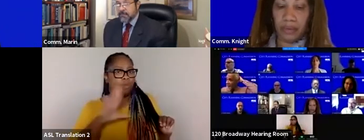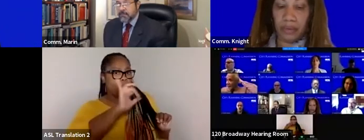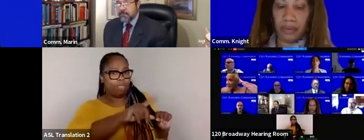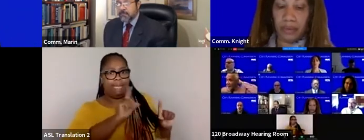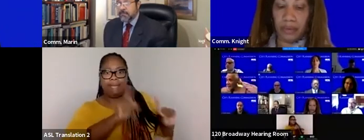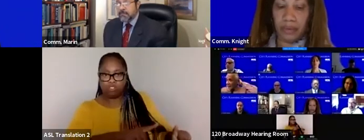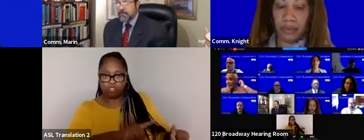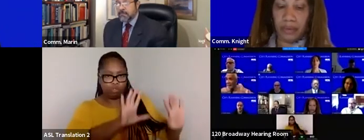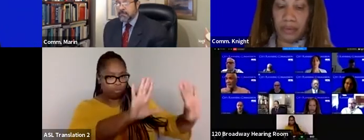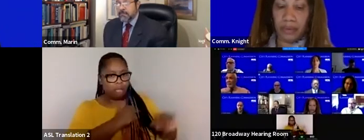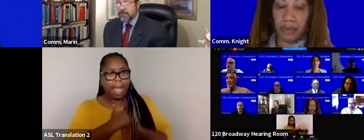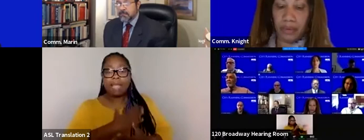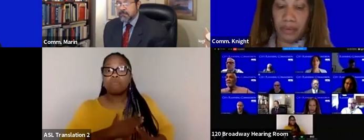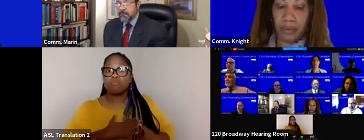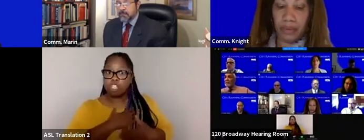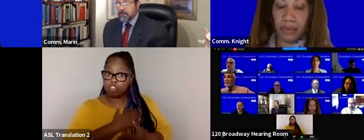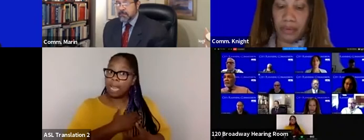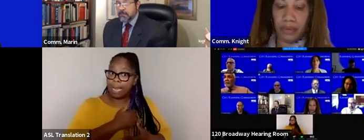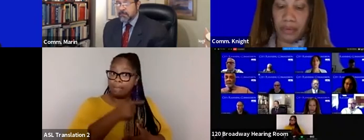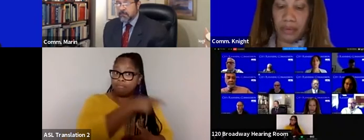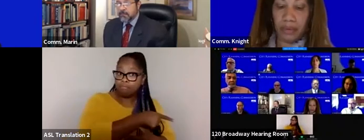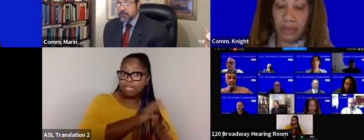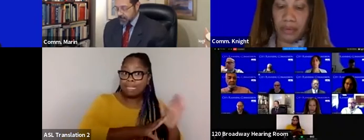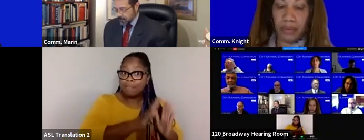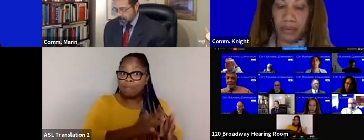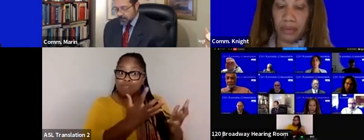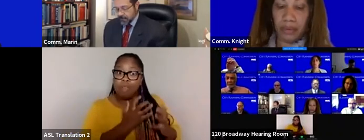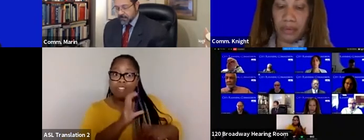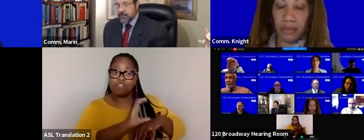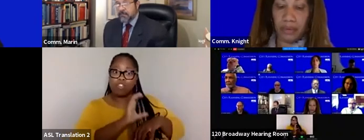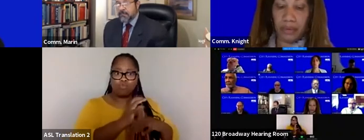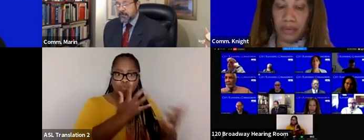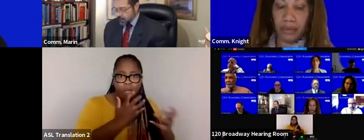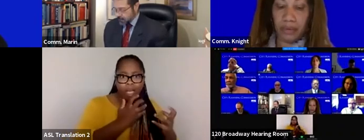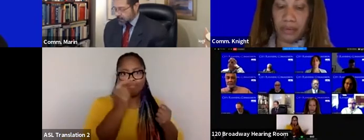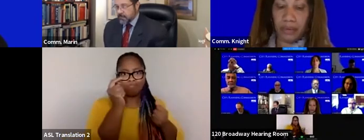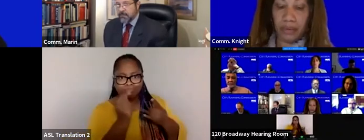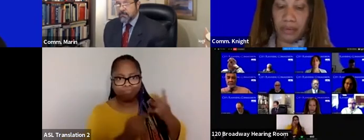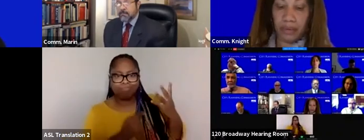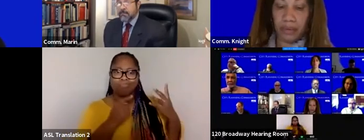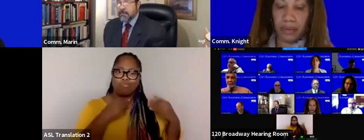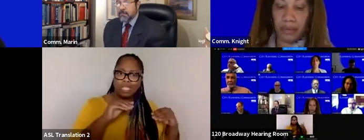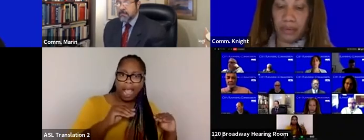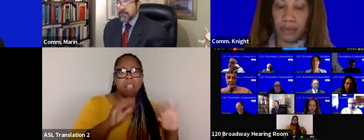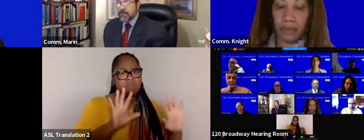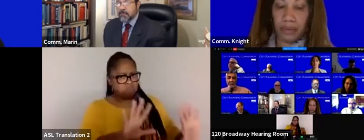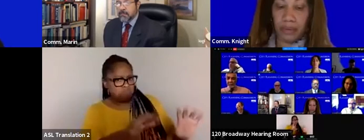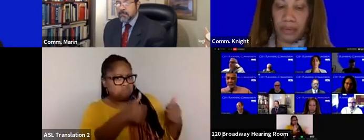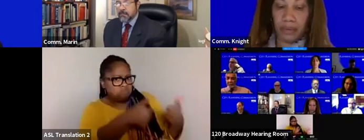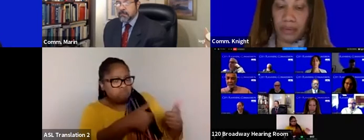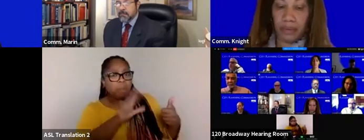I appreciate that they want to have the church and those elements, the retail elements, but I still